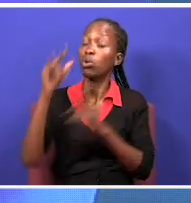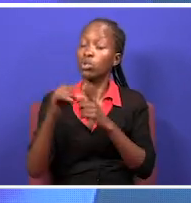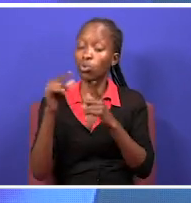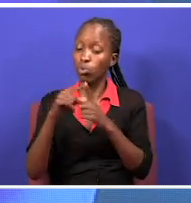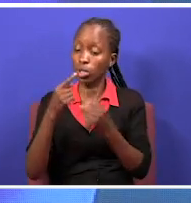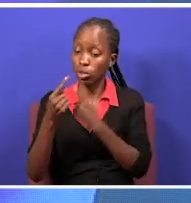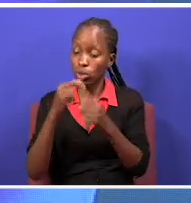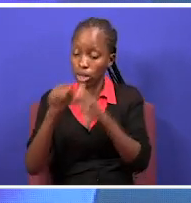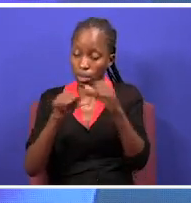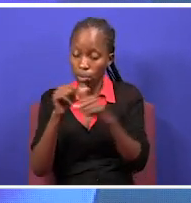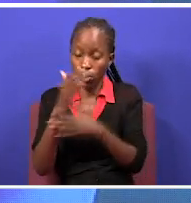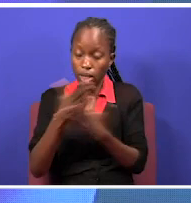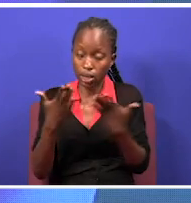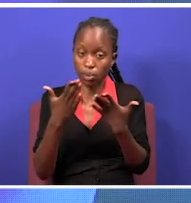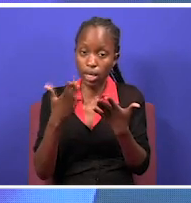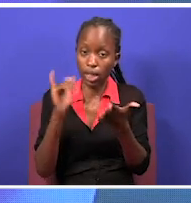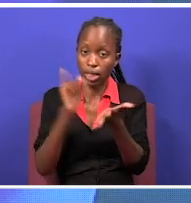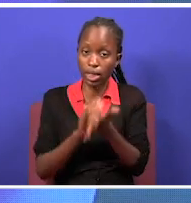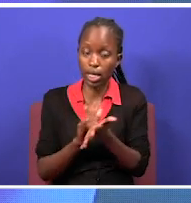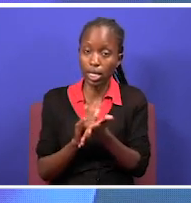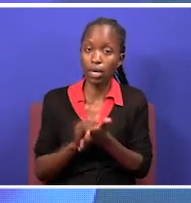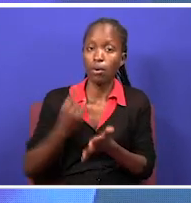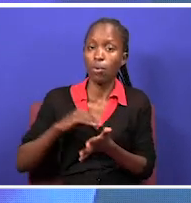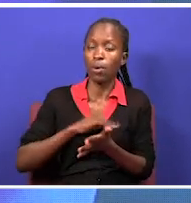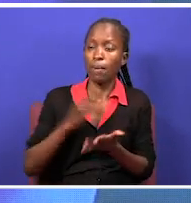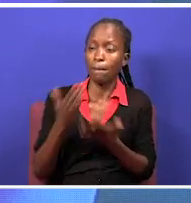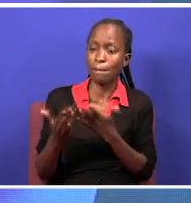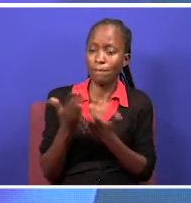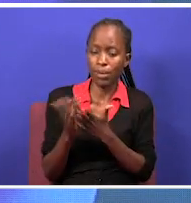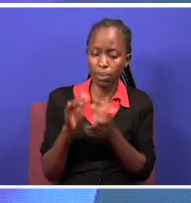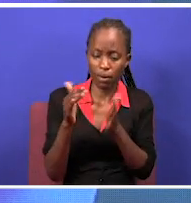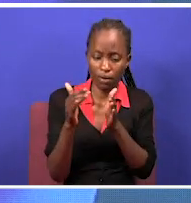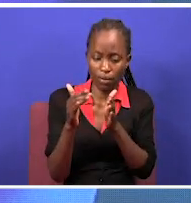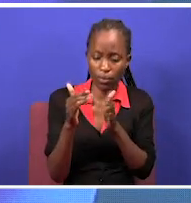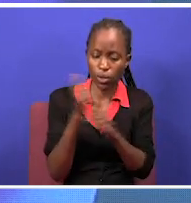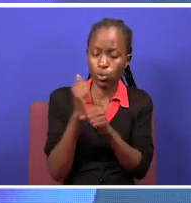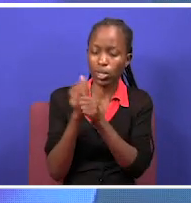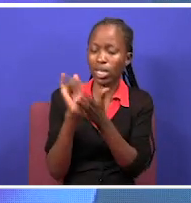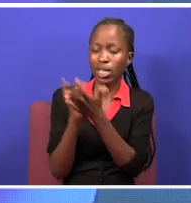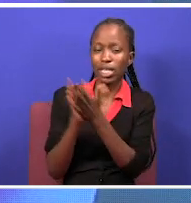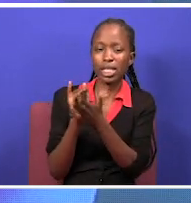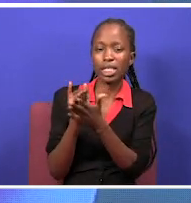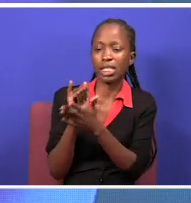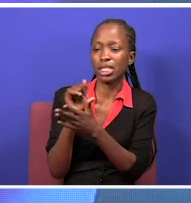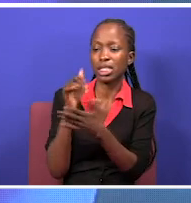addresses something that we probably are walking in and is not right before God, and we happen to